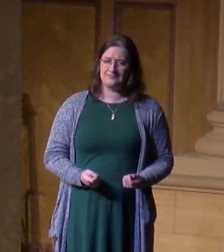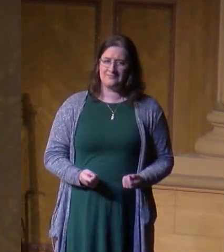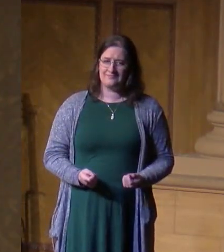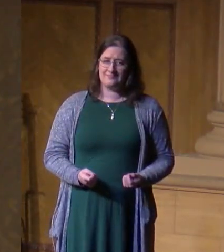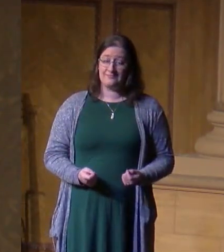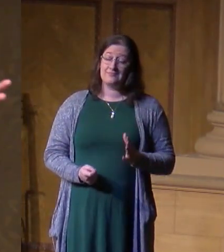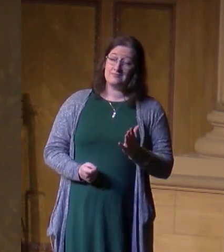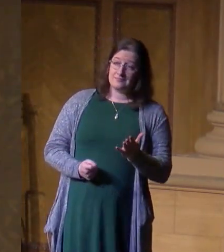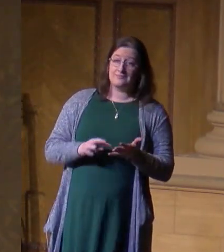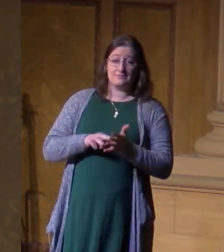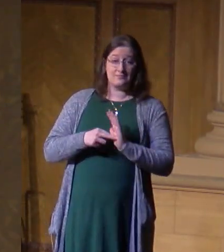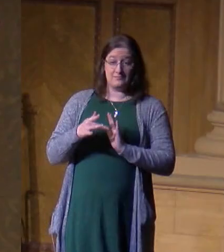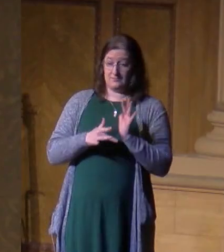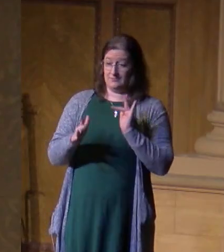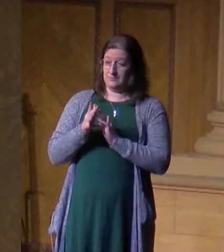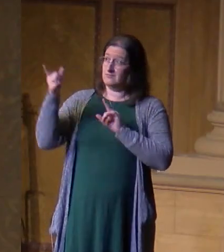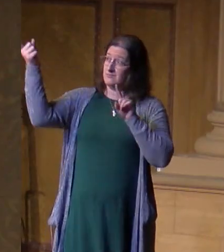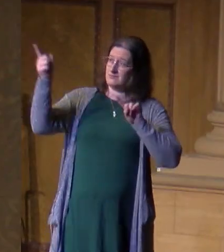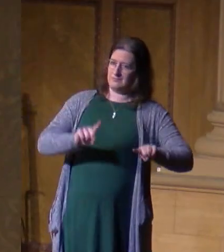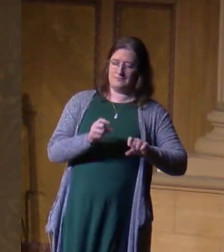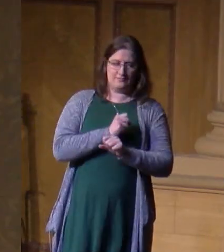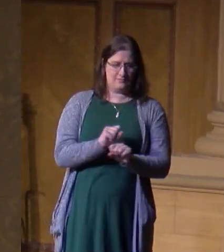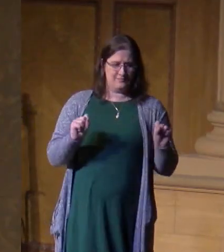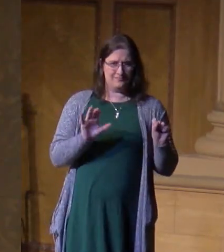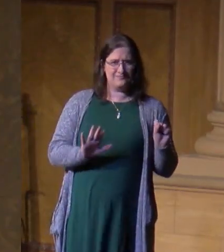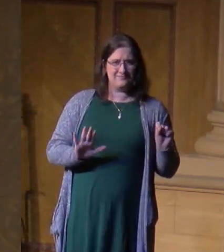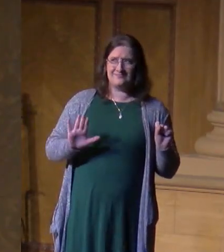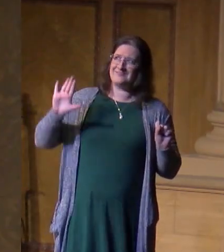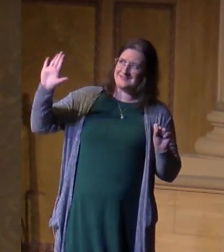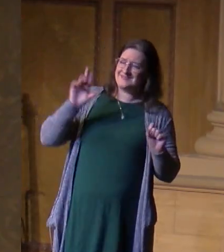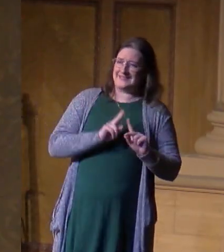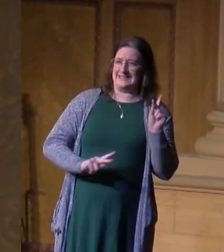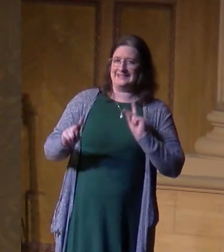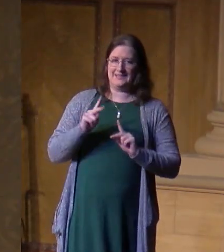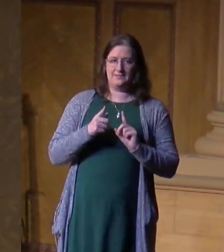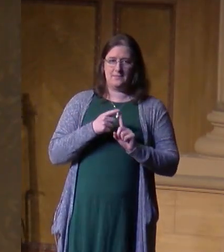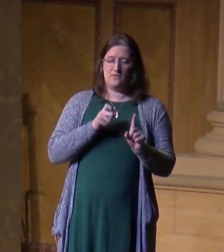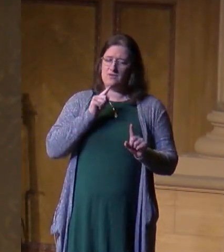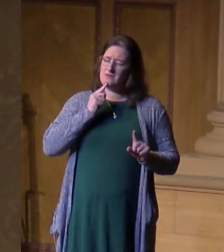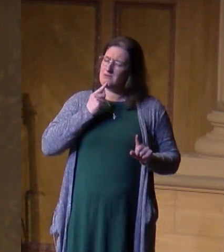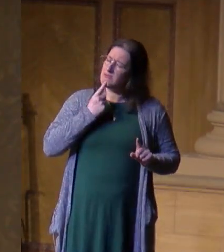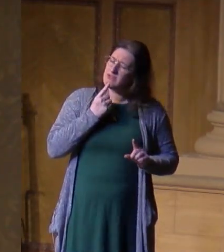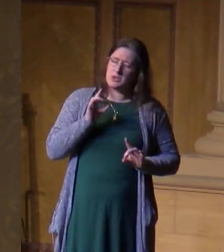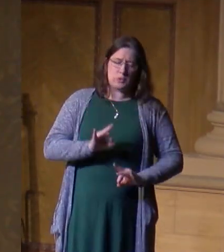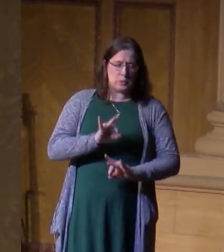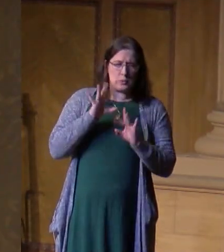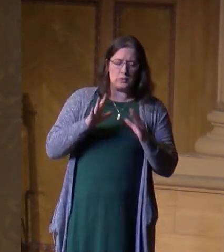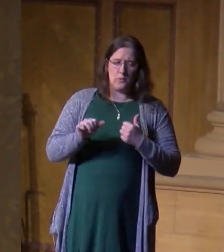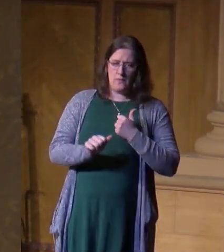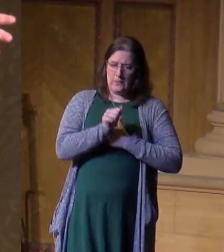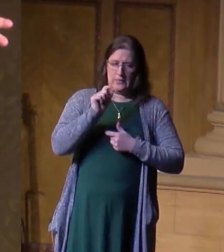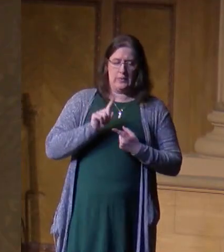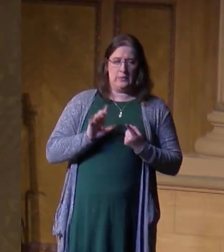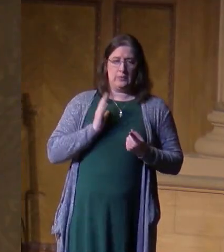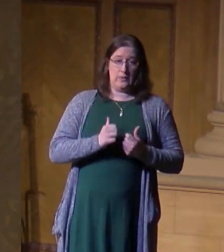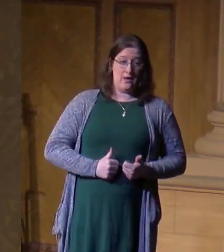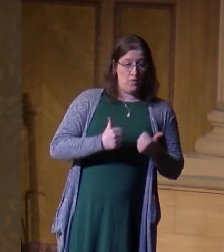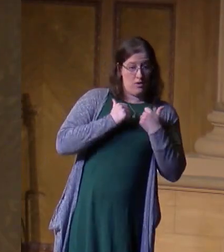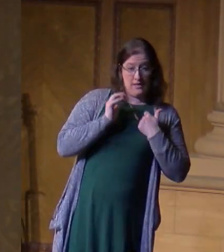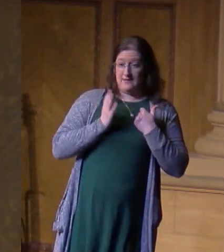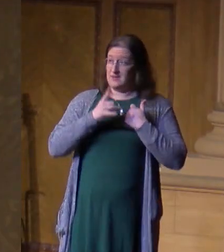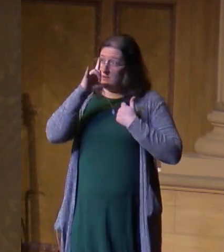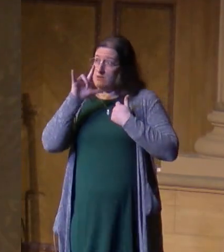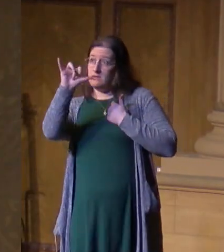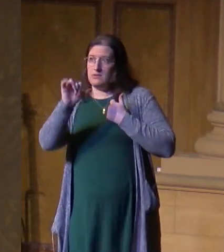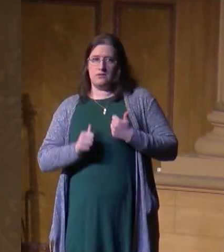In other words, Jesus came to save his people from the most serious and grave threat to our lives, both now and for all eternity, our